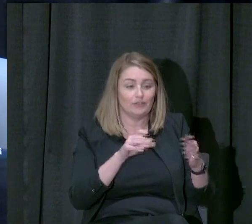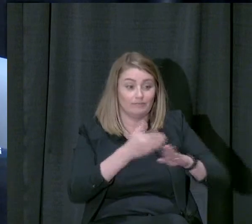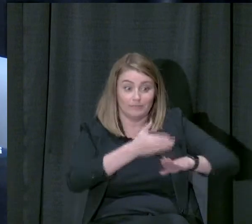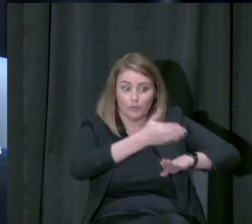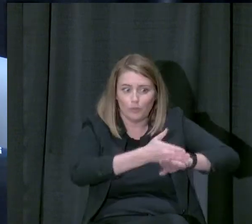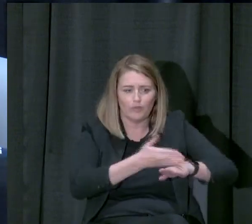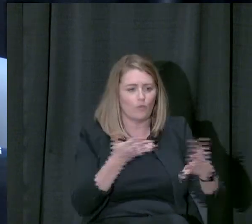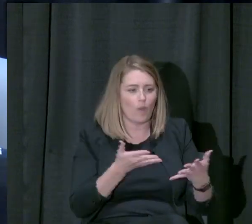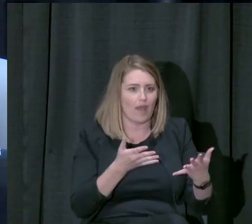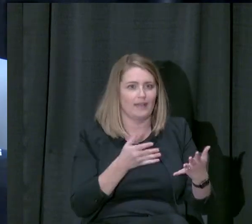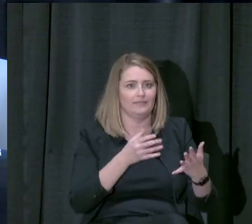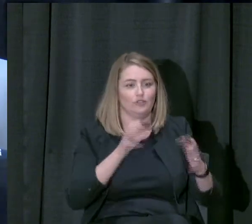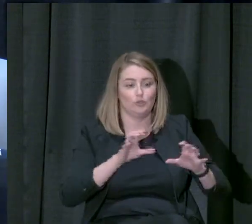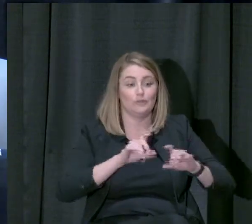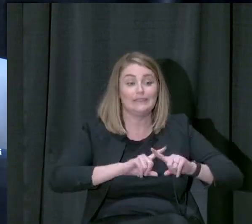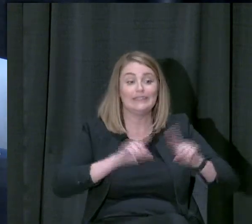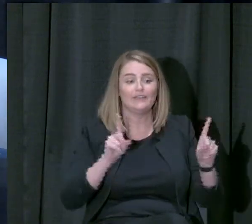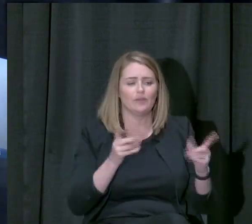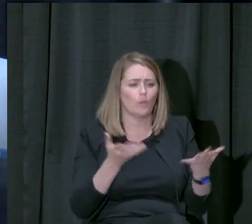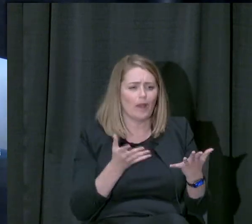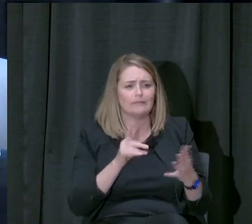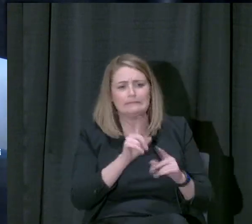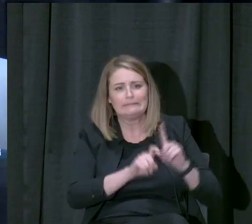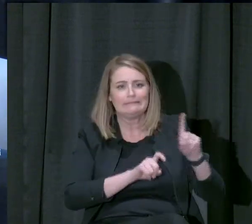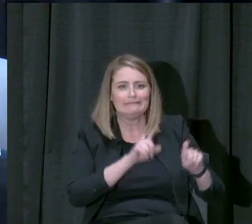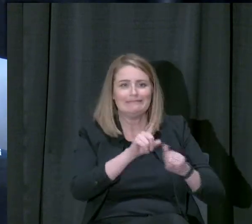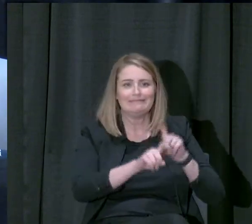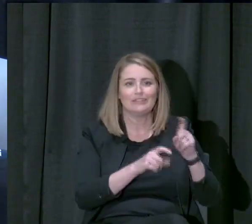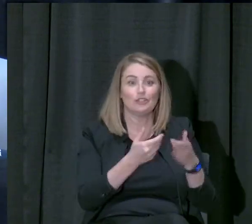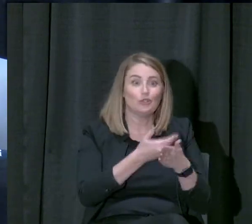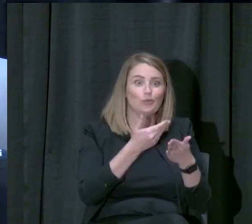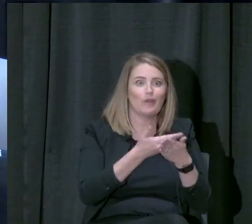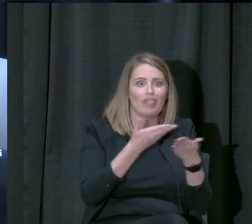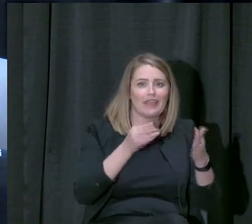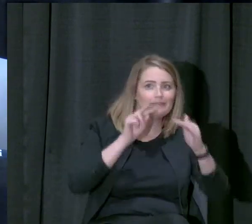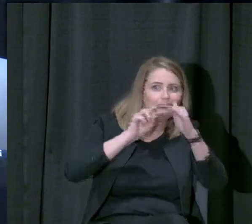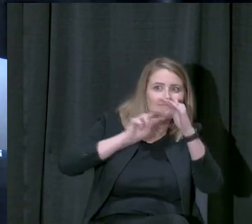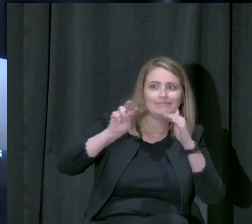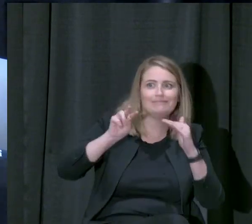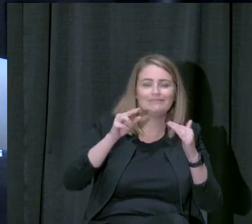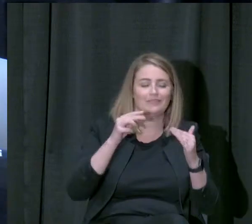do differently, what kinds of new cool features they're hoping we will